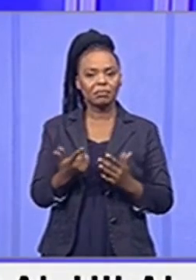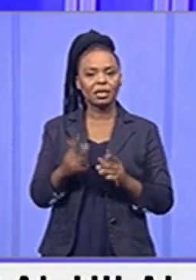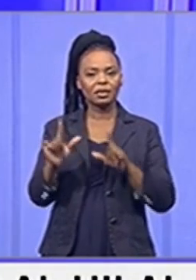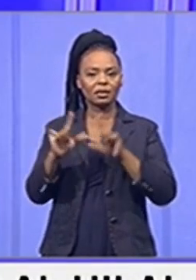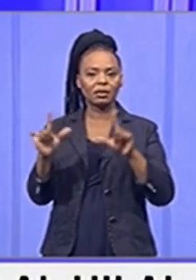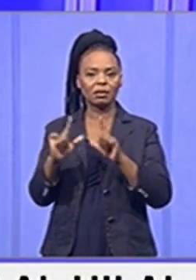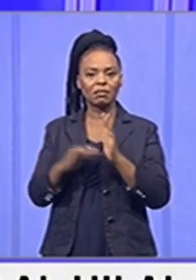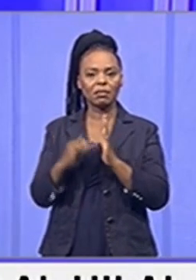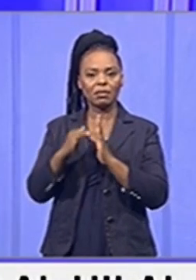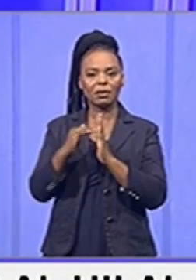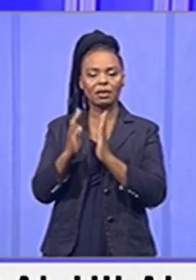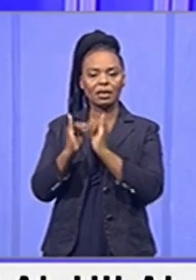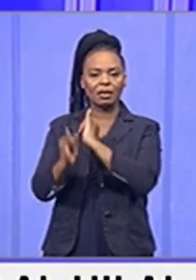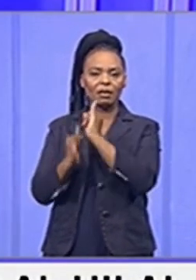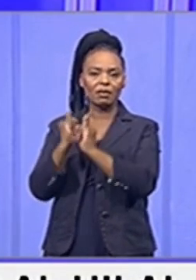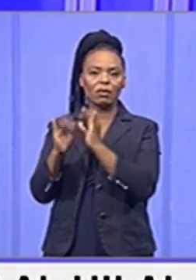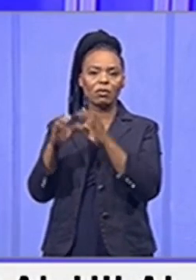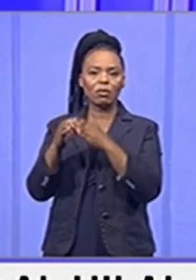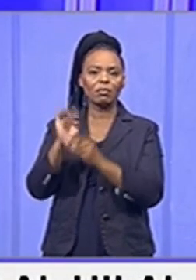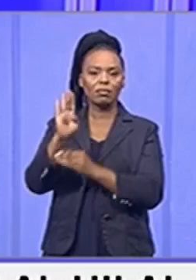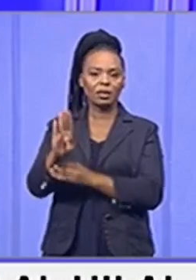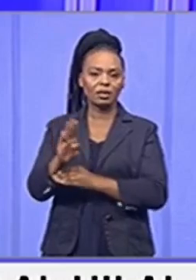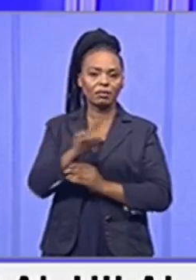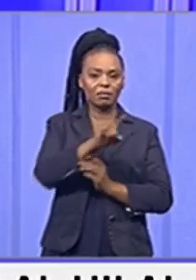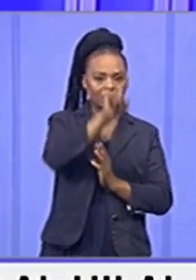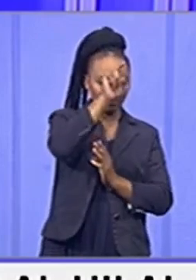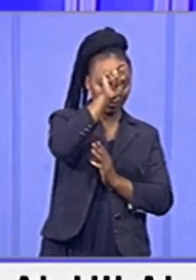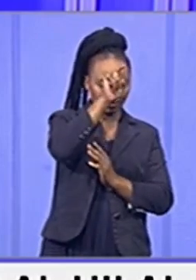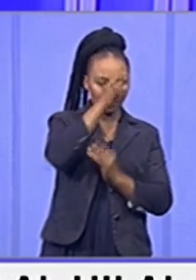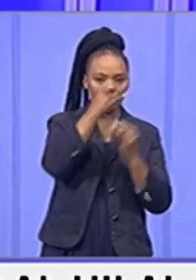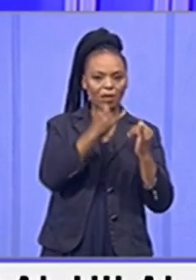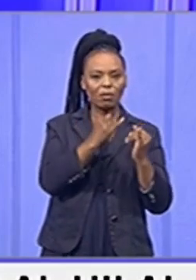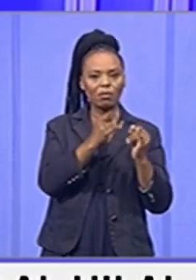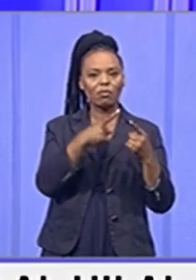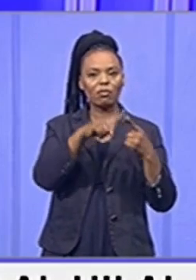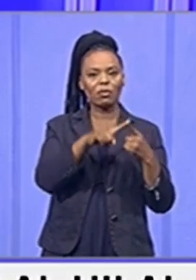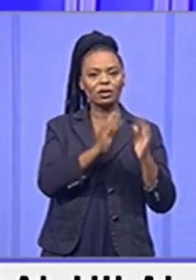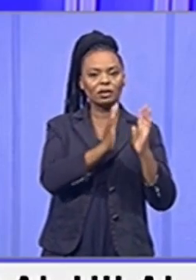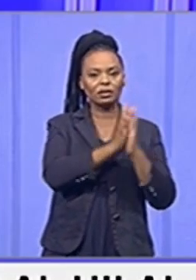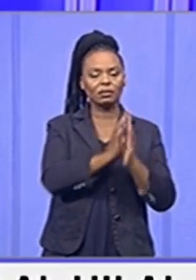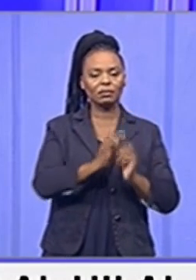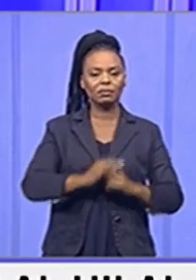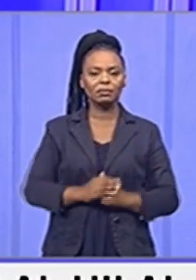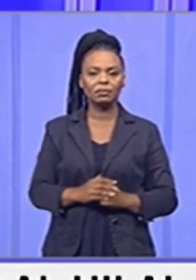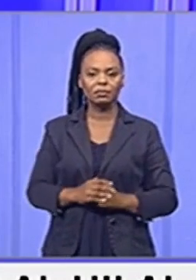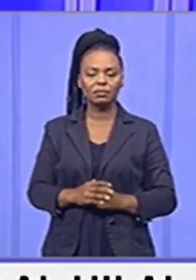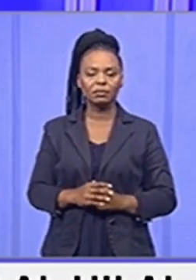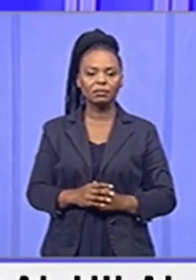dintlheng tse 10 ho group tse 10 le motso group B ha Al Hilal yona ina le dintlha tse 10.